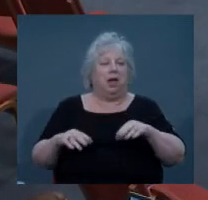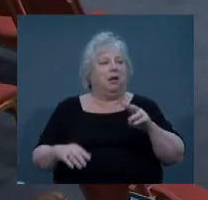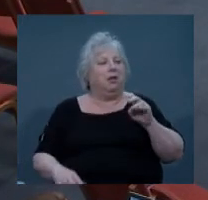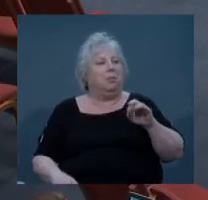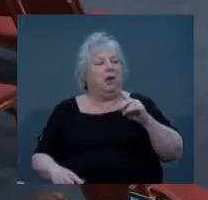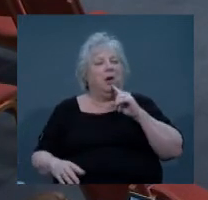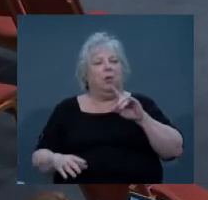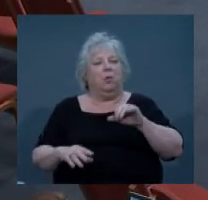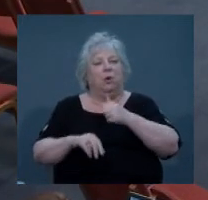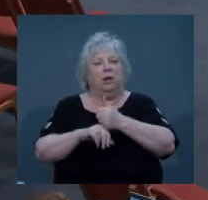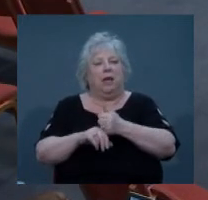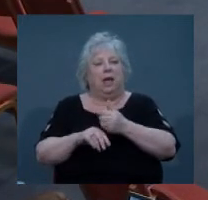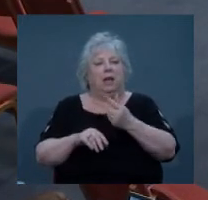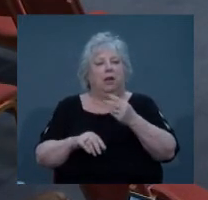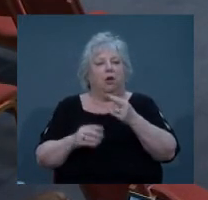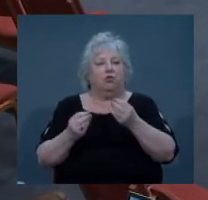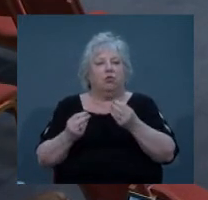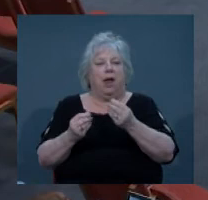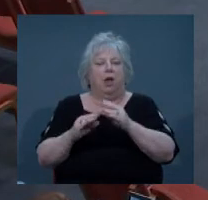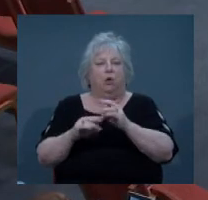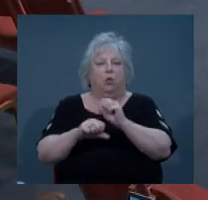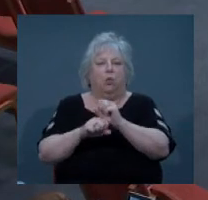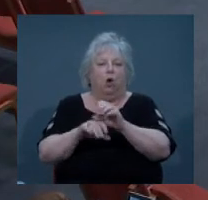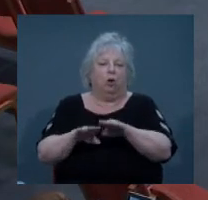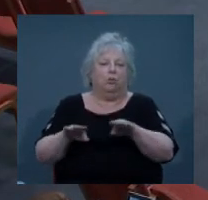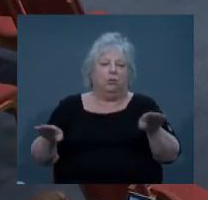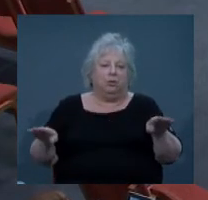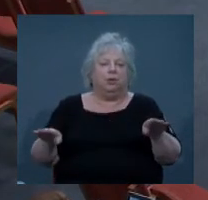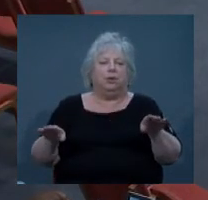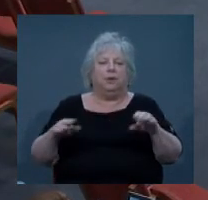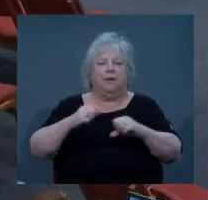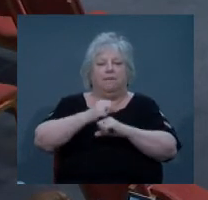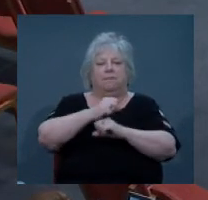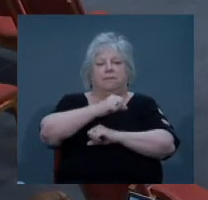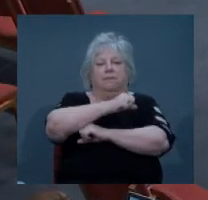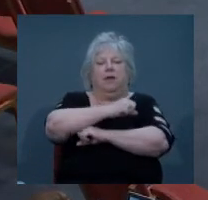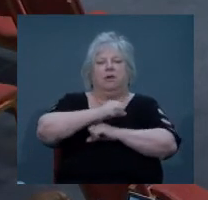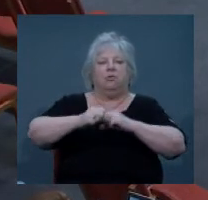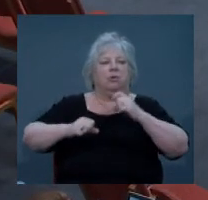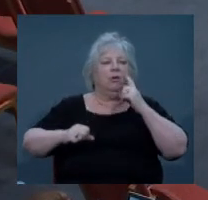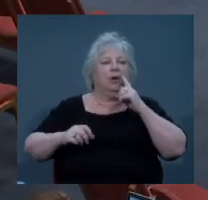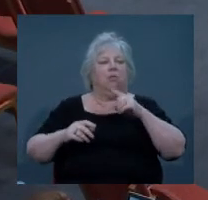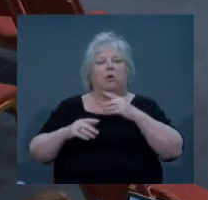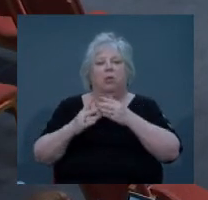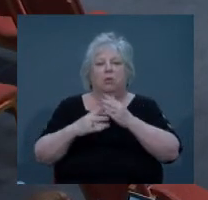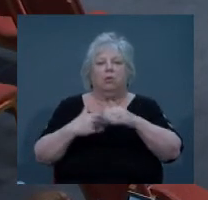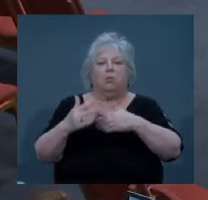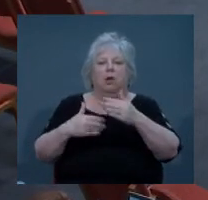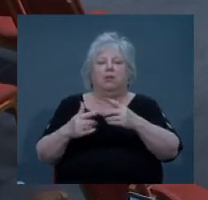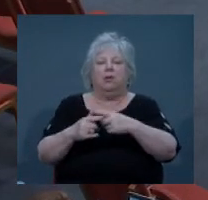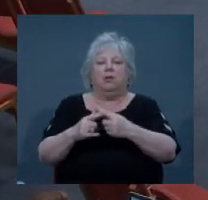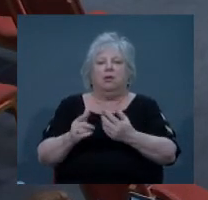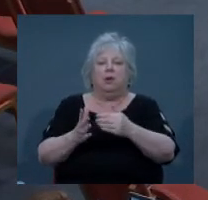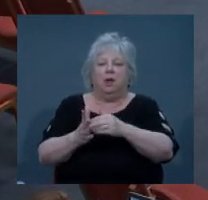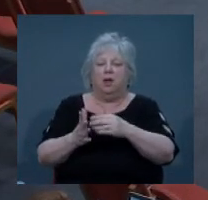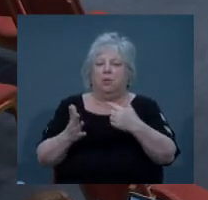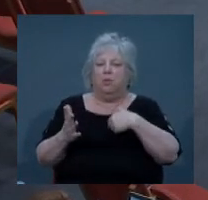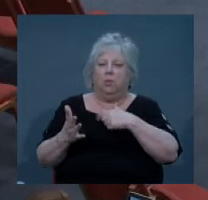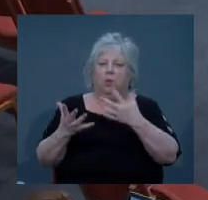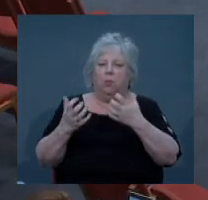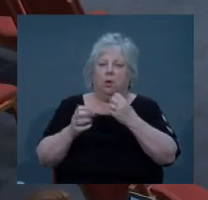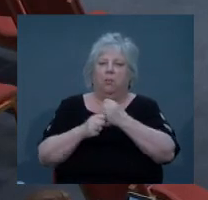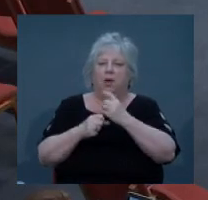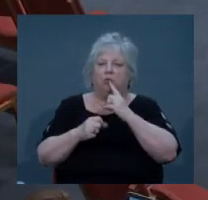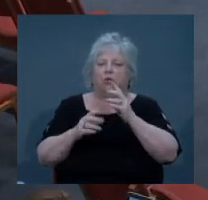groundwork, the introduction on how to proceed, and so we'll go through this process, then allow. Again, we want to make certain